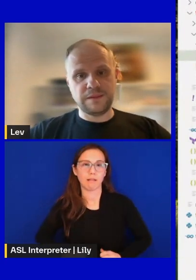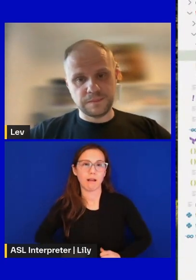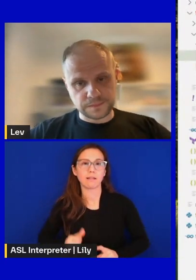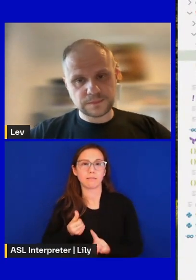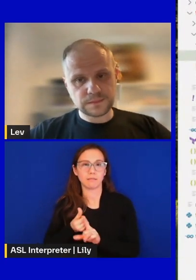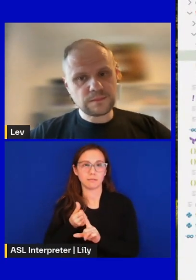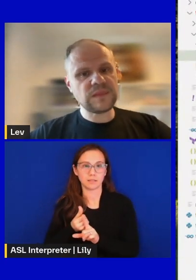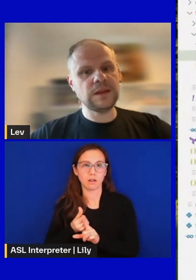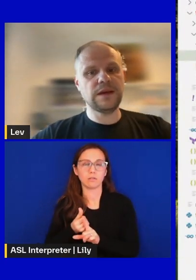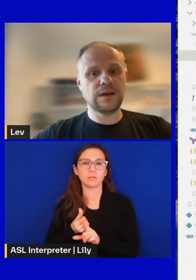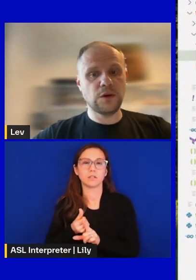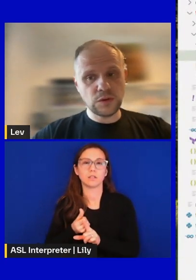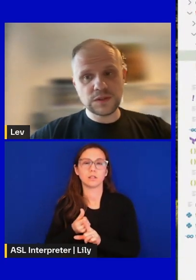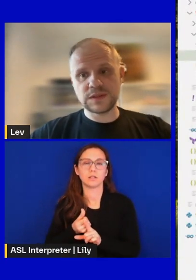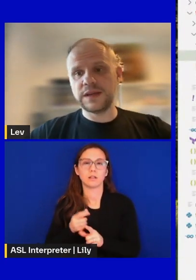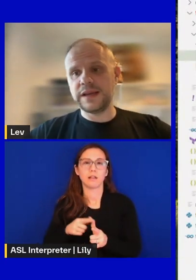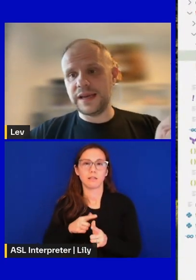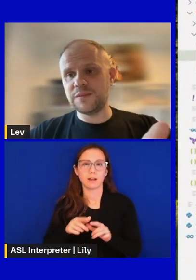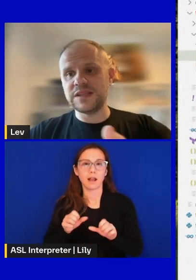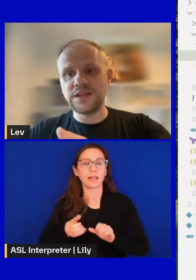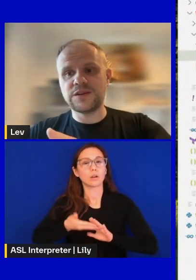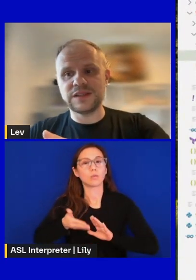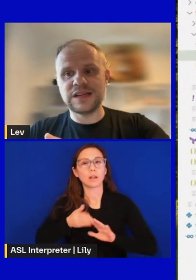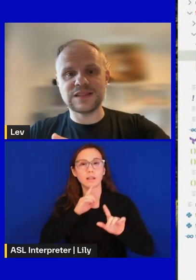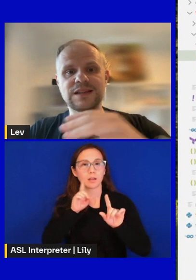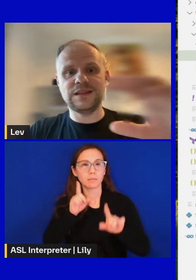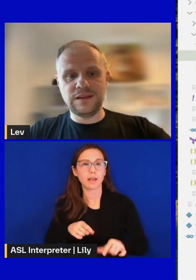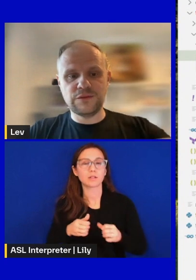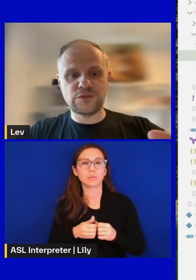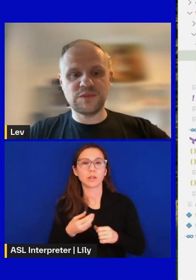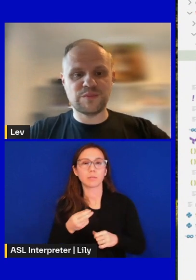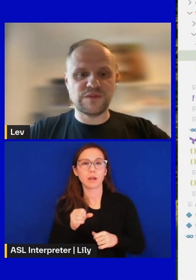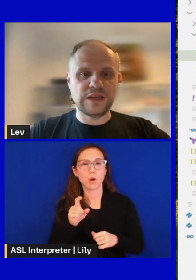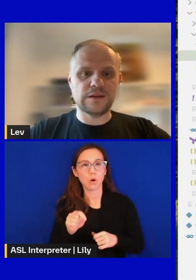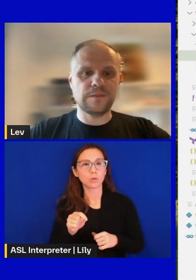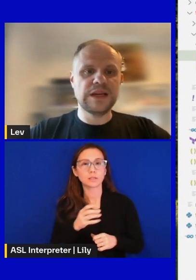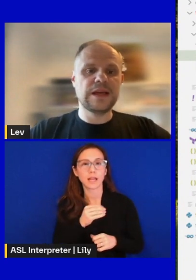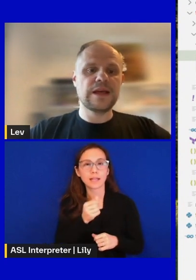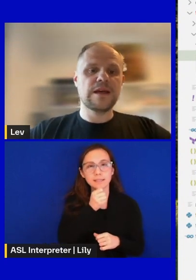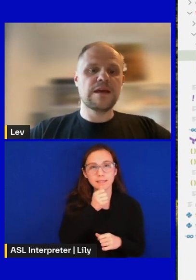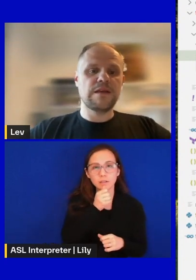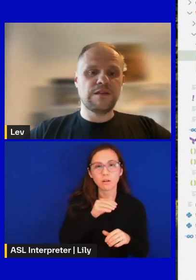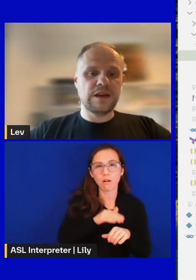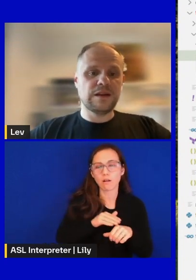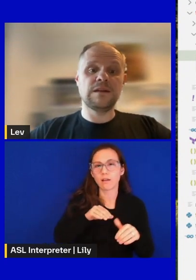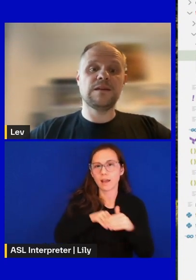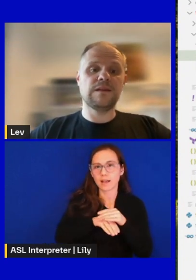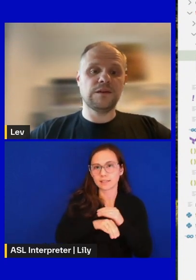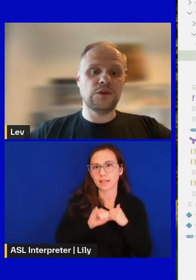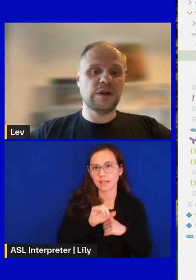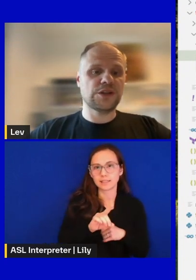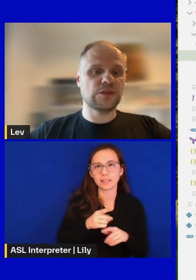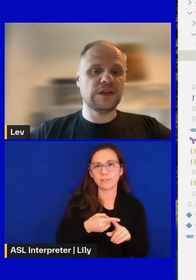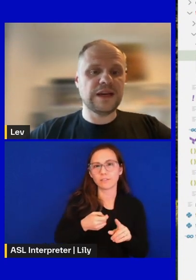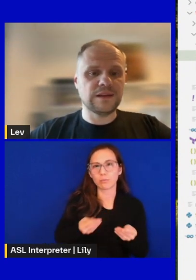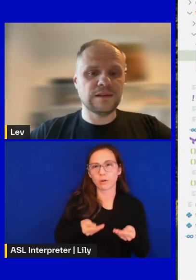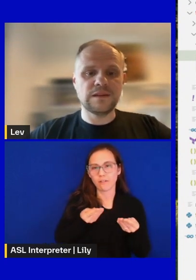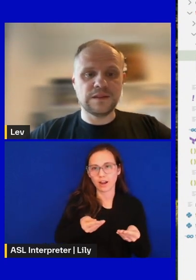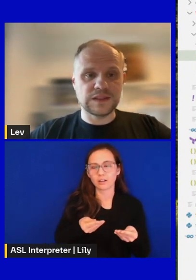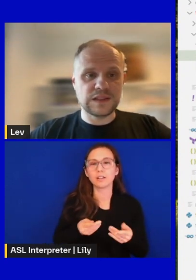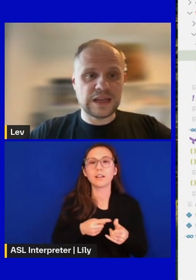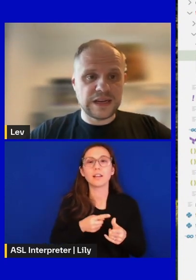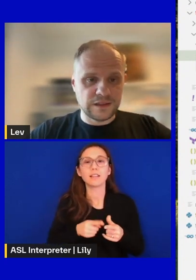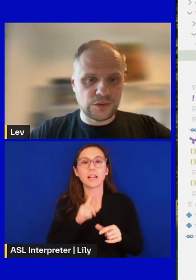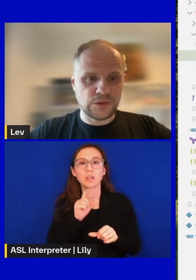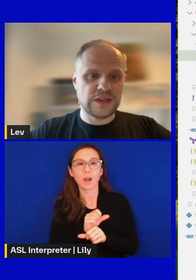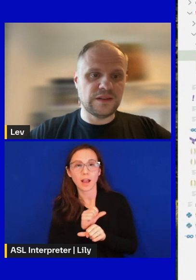with my host and my secret and access ID from the provider. Then you actually add